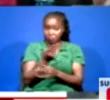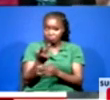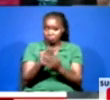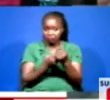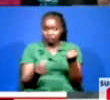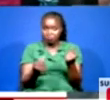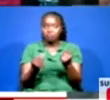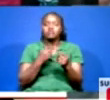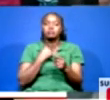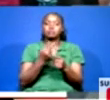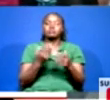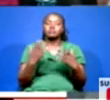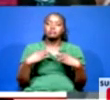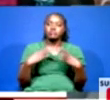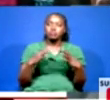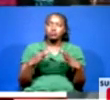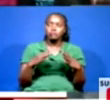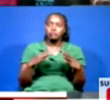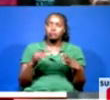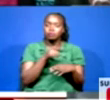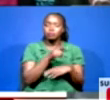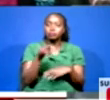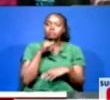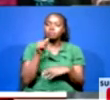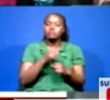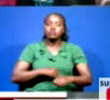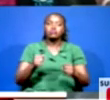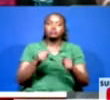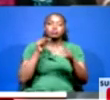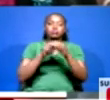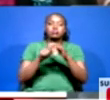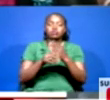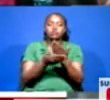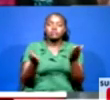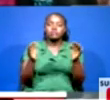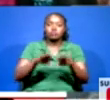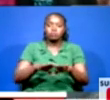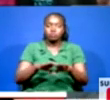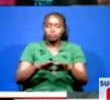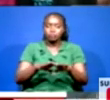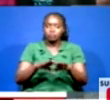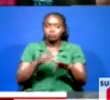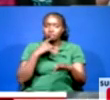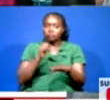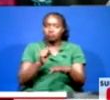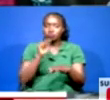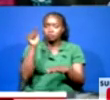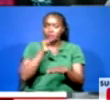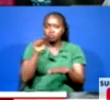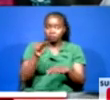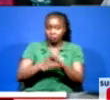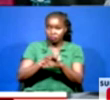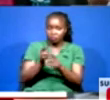voice of those who are not able to access this kind of forum. And therefore, it's good